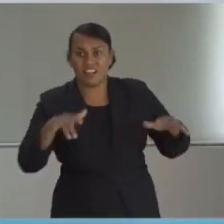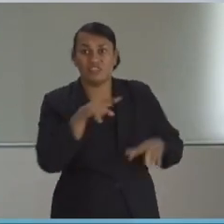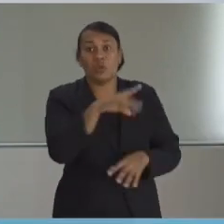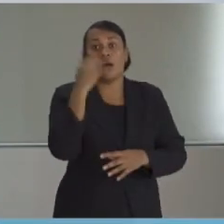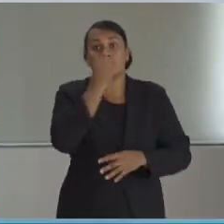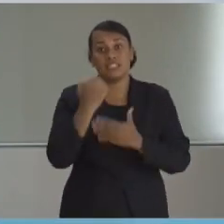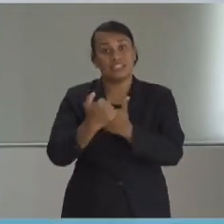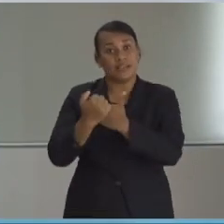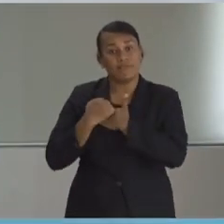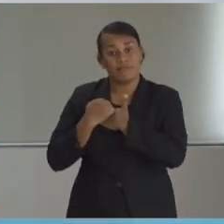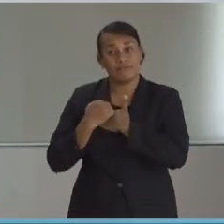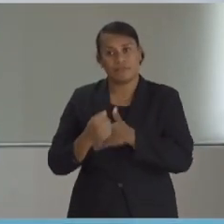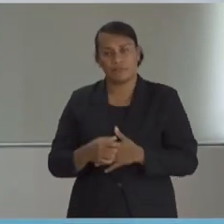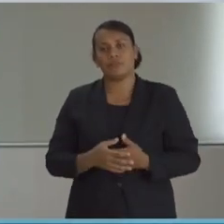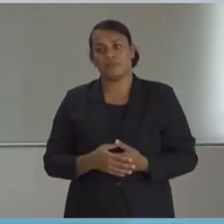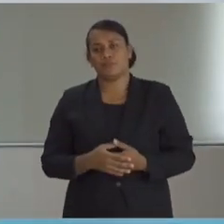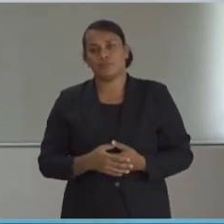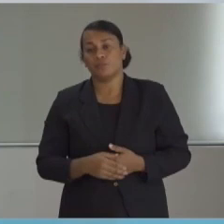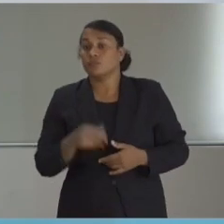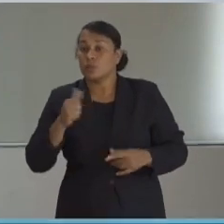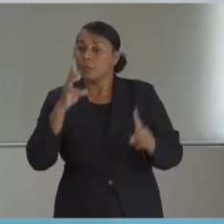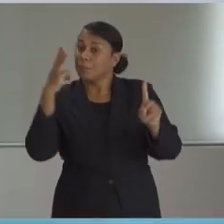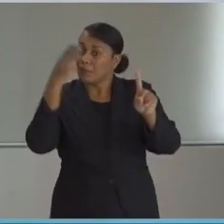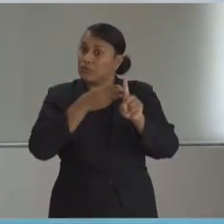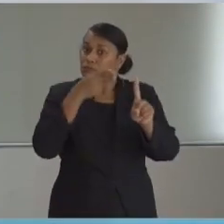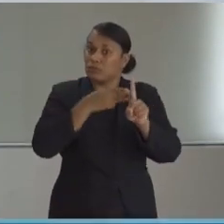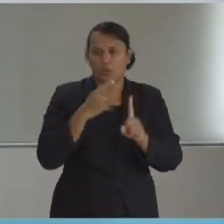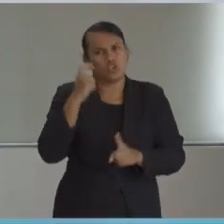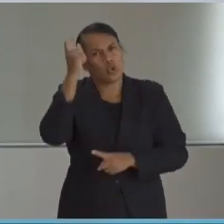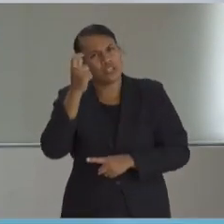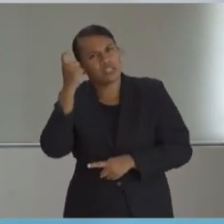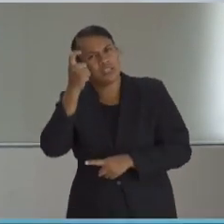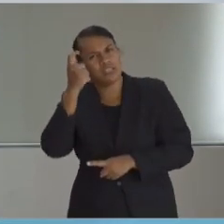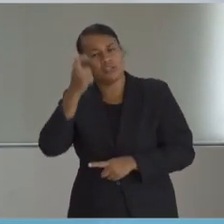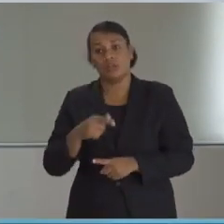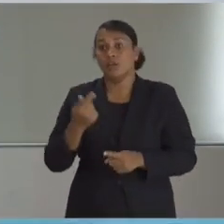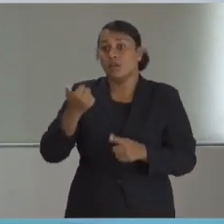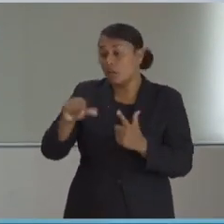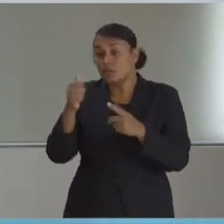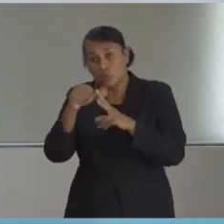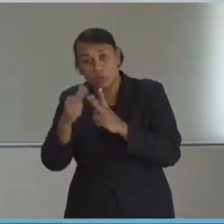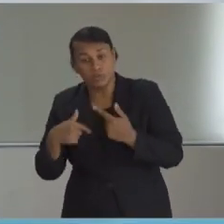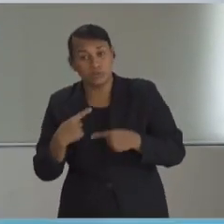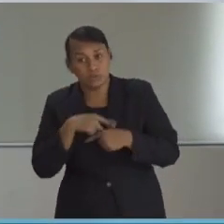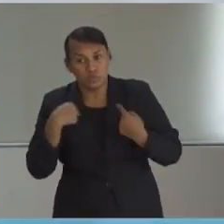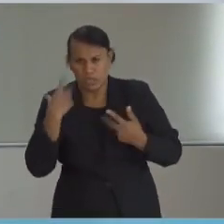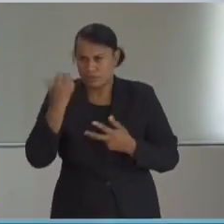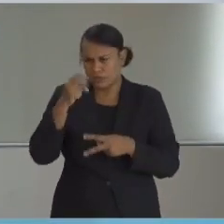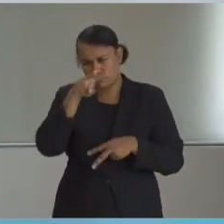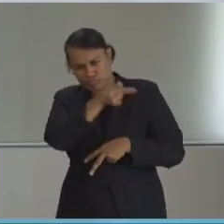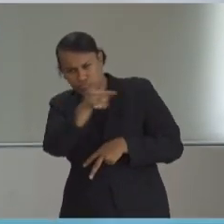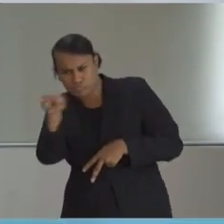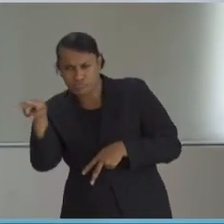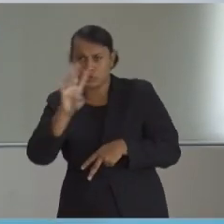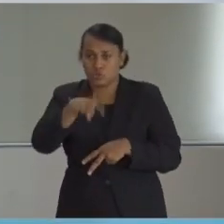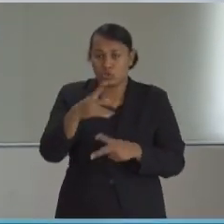is a major concern, and of course we are looking at 2 options. One is the